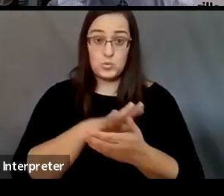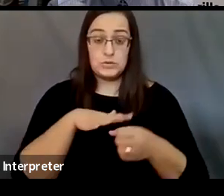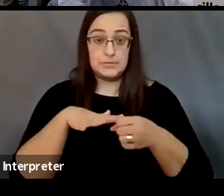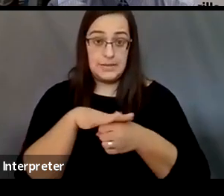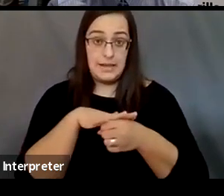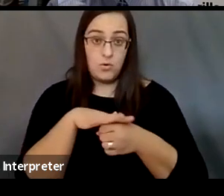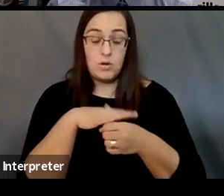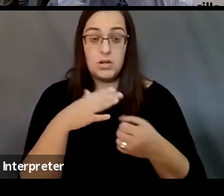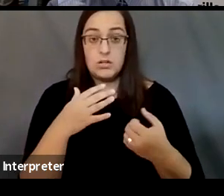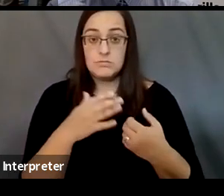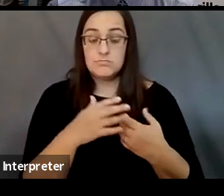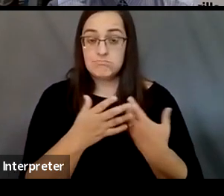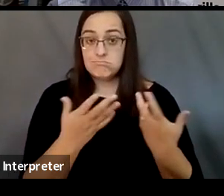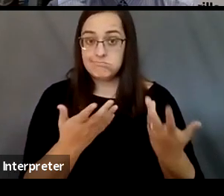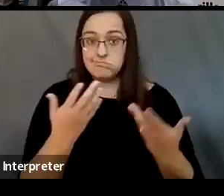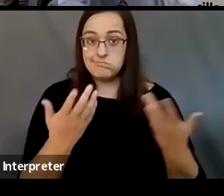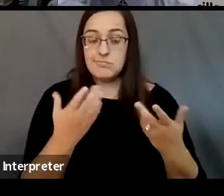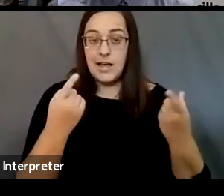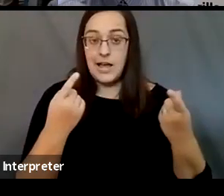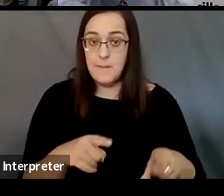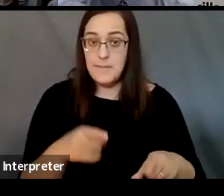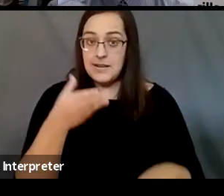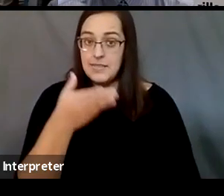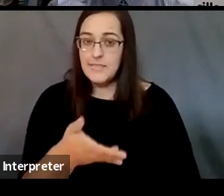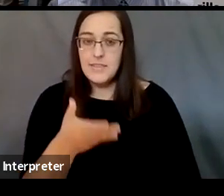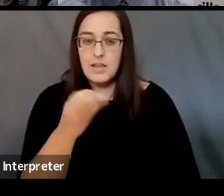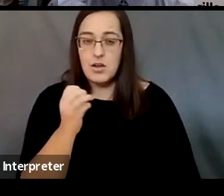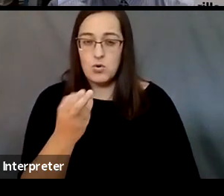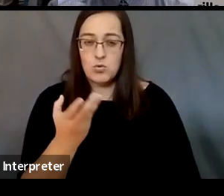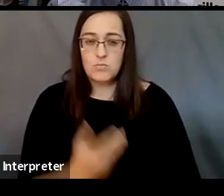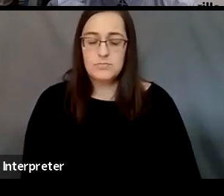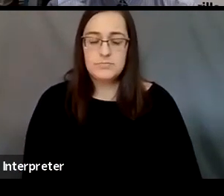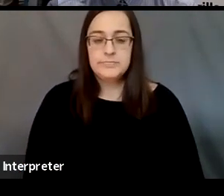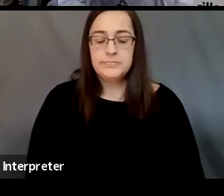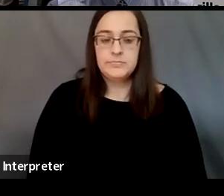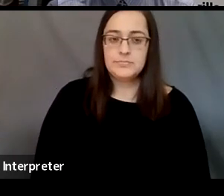area, something happening there, or?